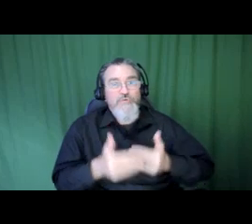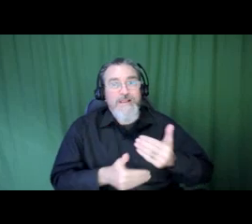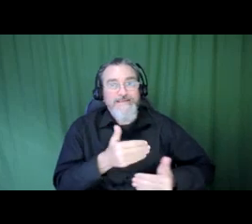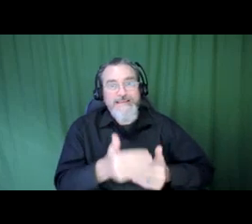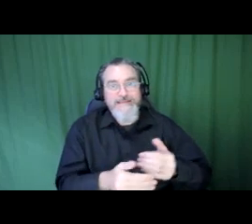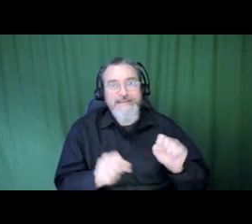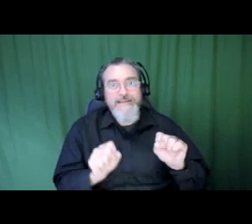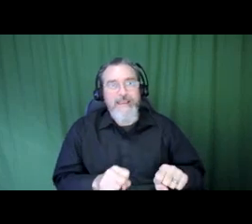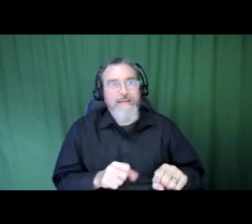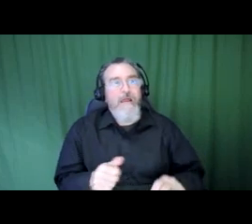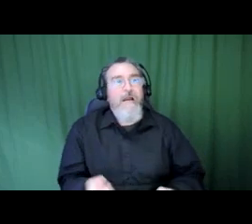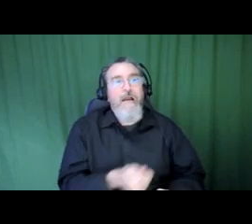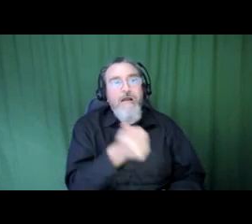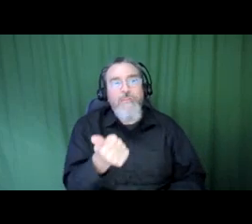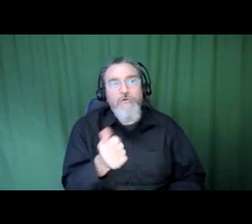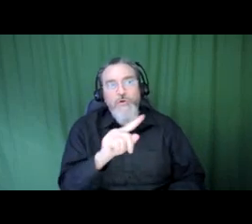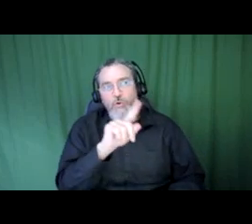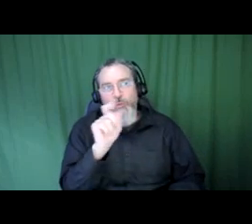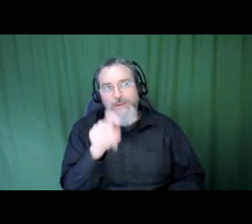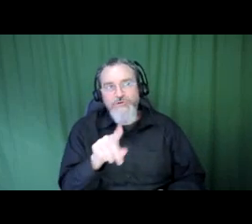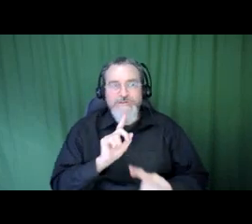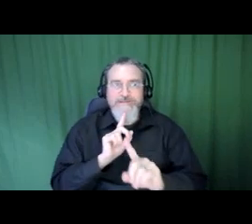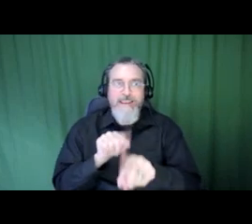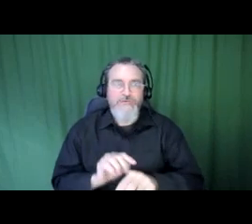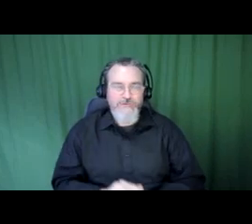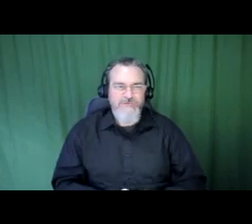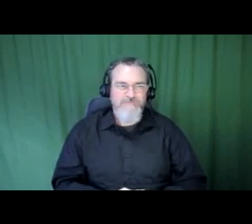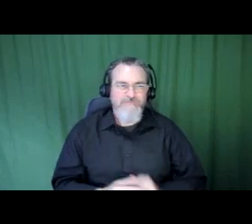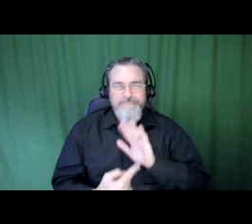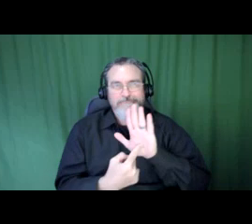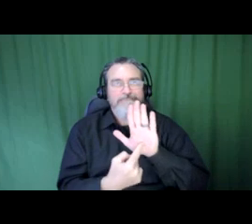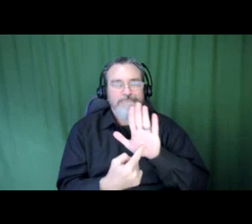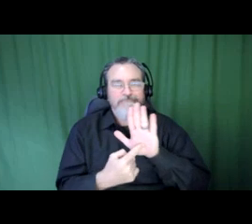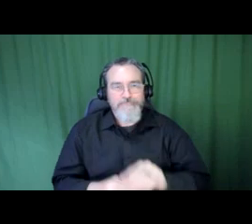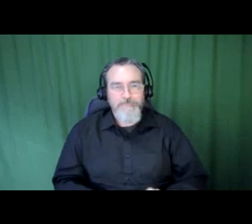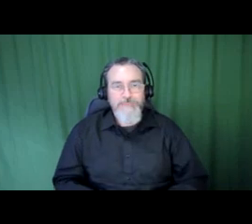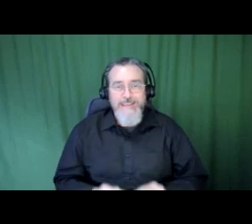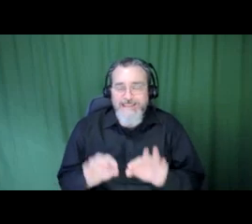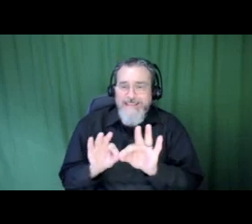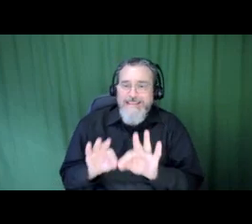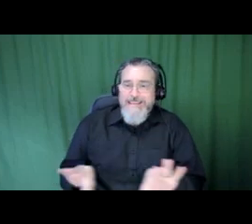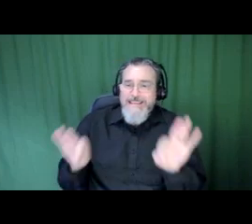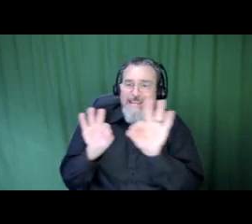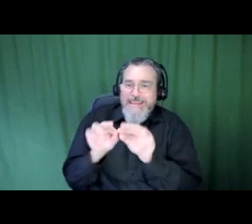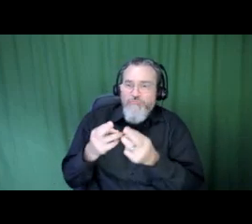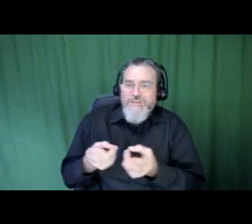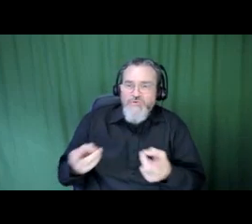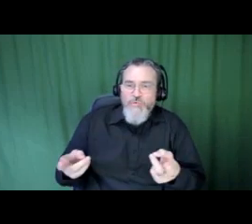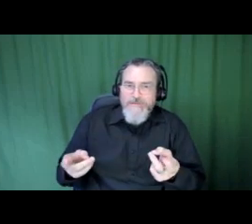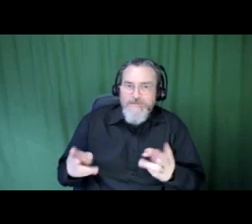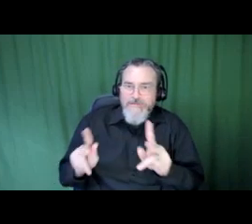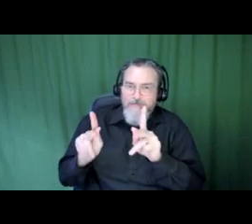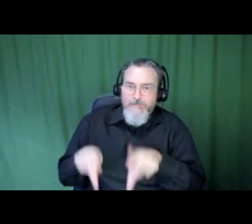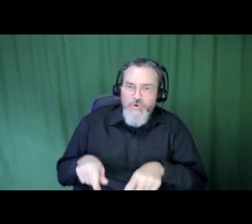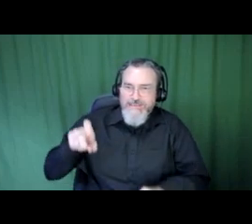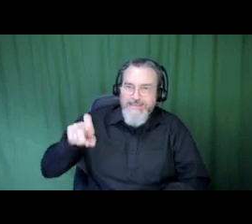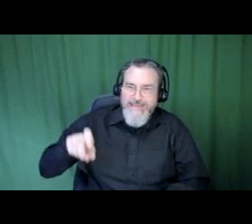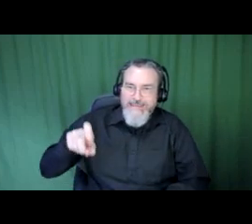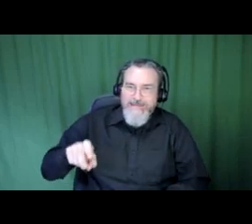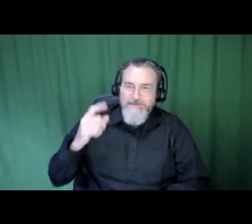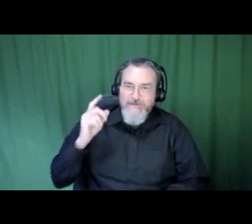those big questions, like what are the key resources a candidate might need in order to enter